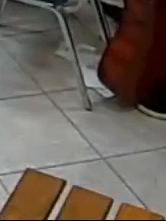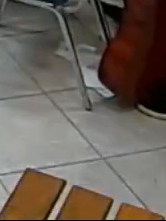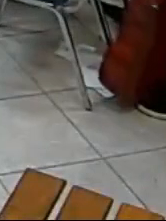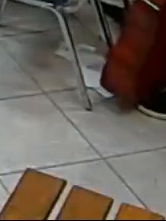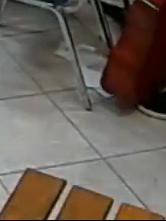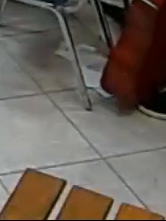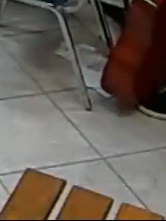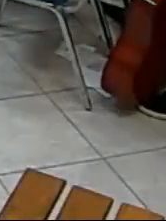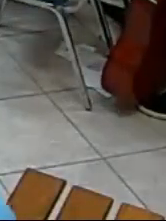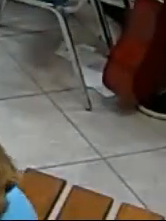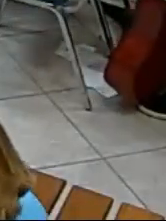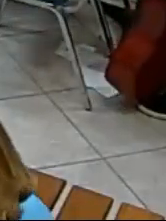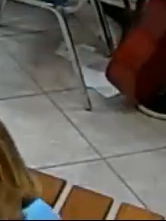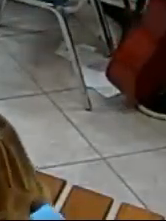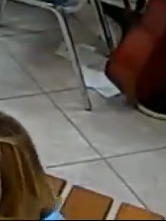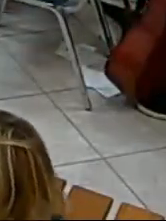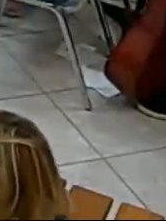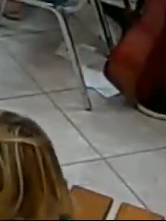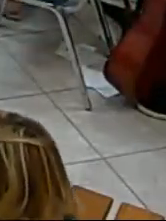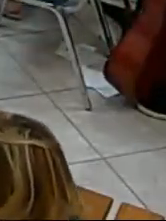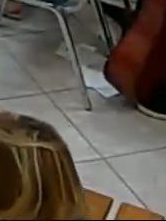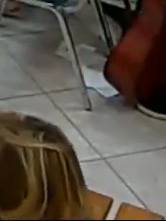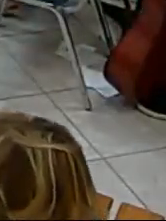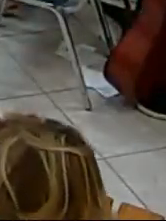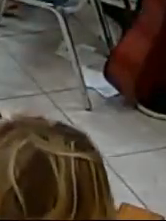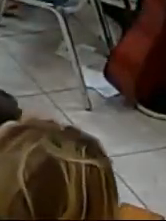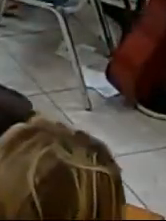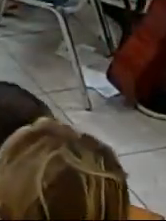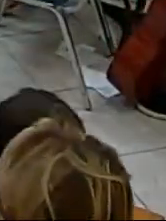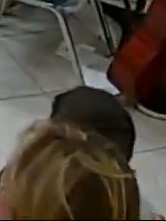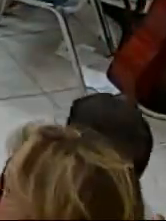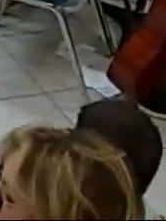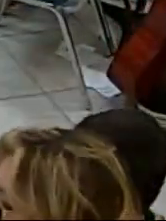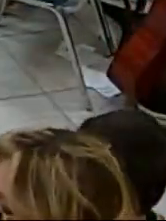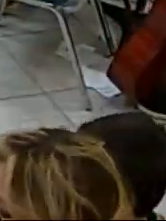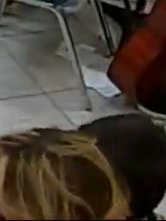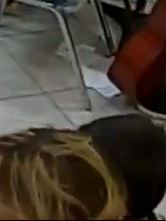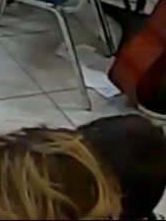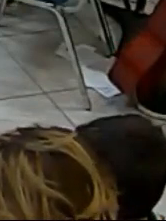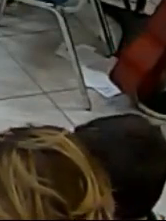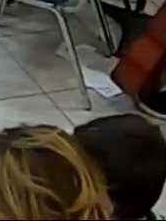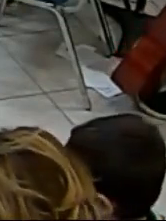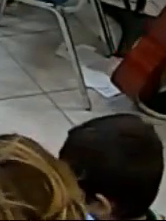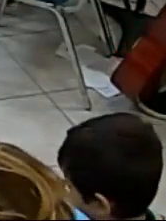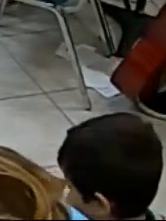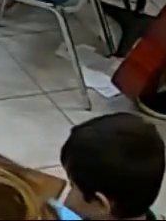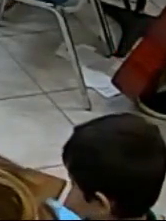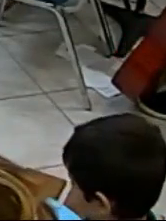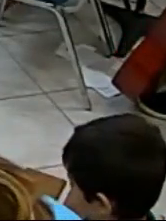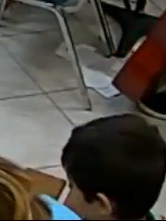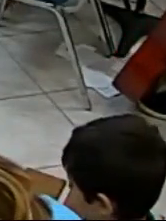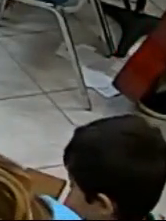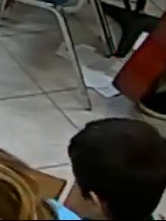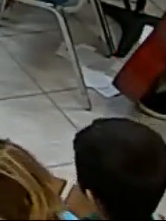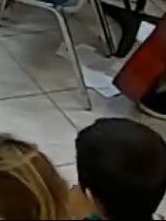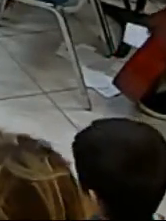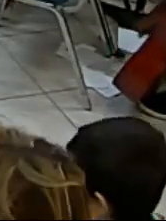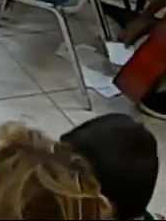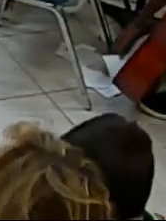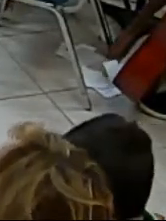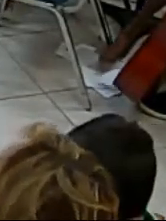seated. I'd like to remind that the service tonight, from Monday to Tuesday, is